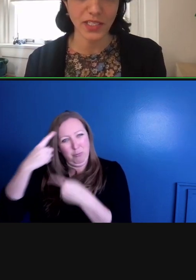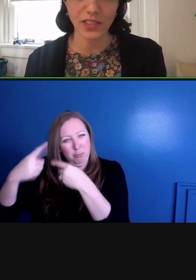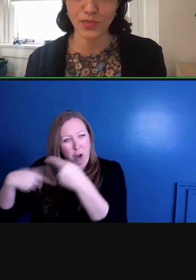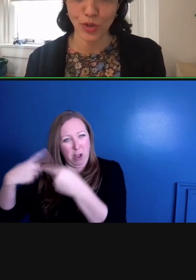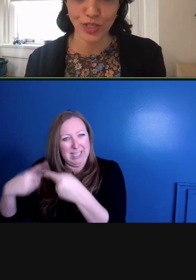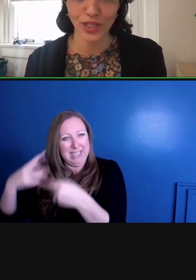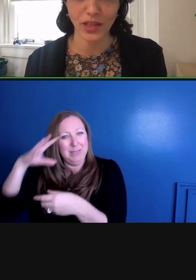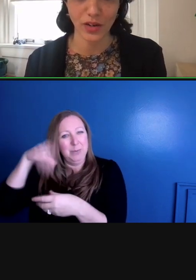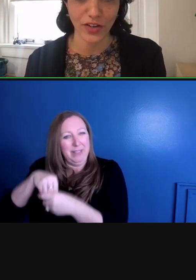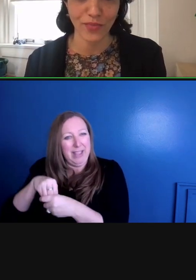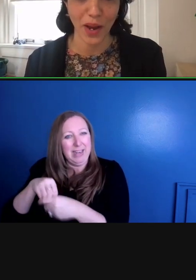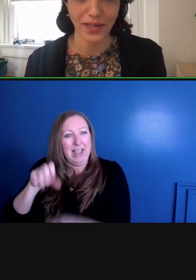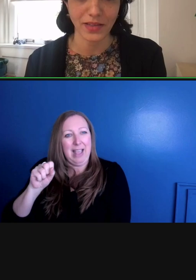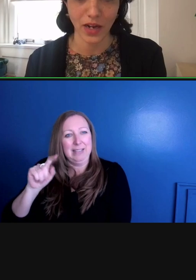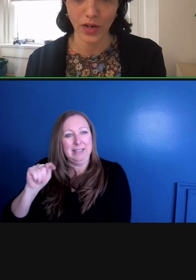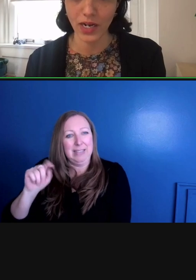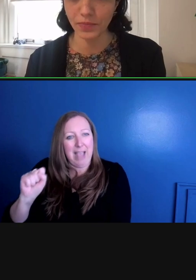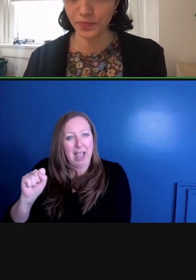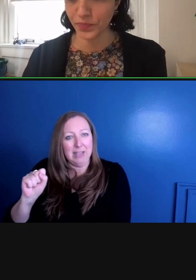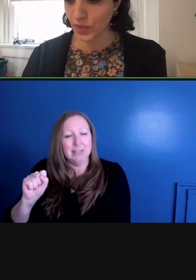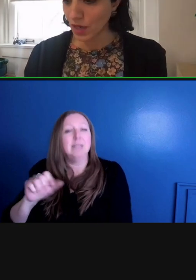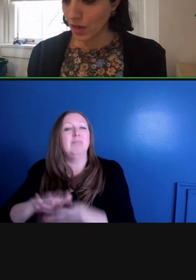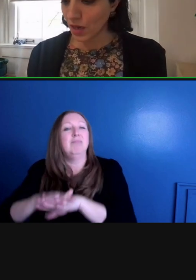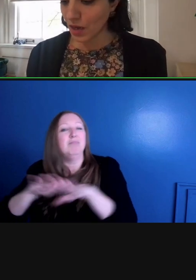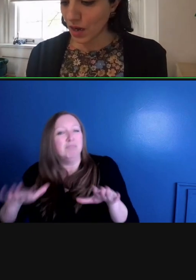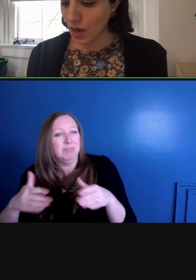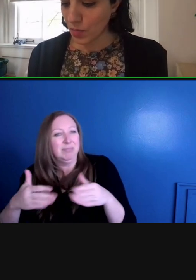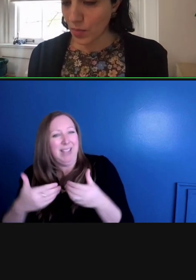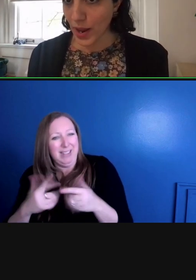faces, voices, motion, theory of mind, etc.